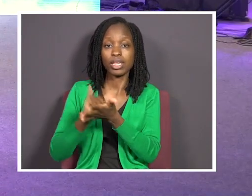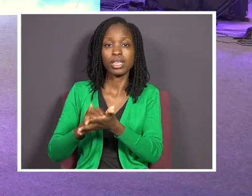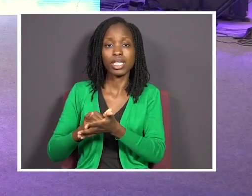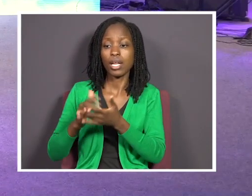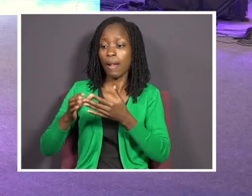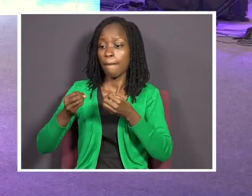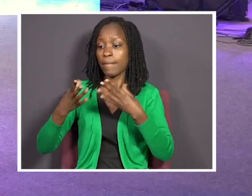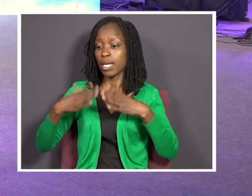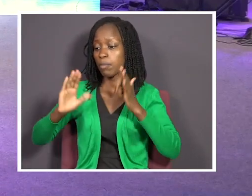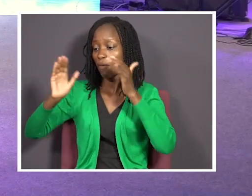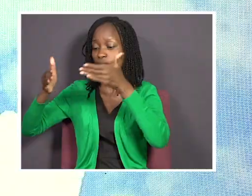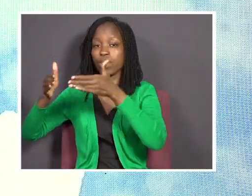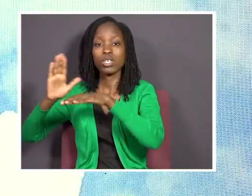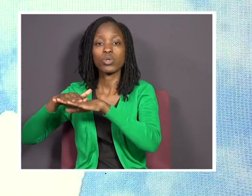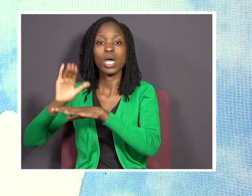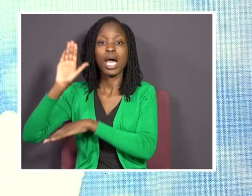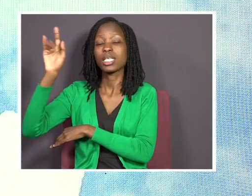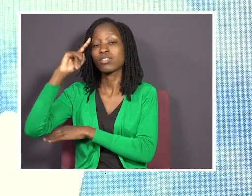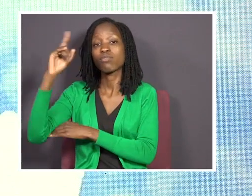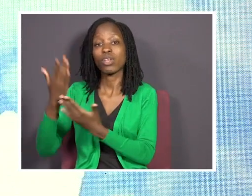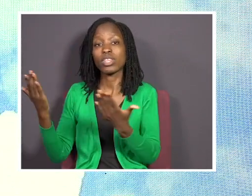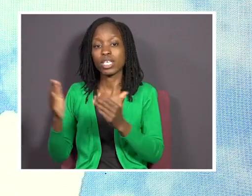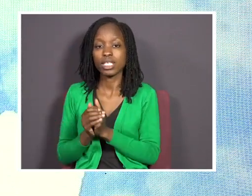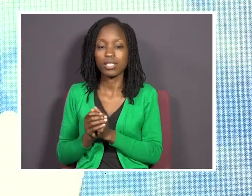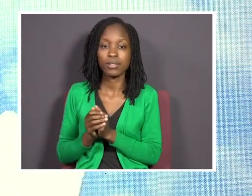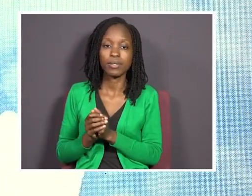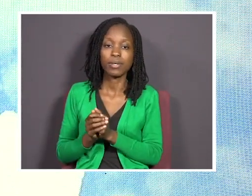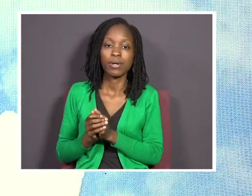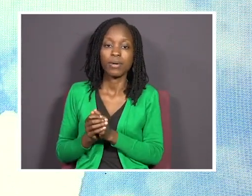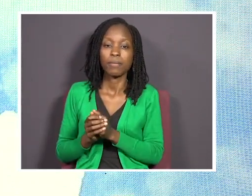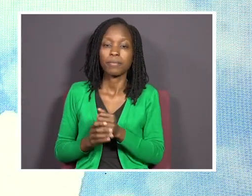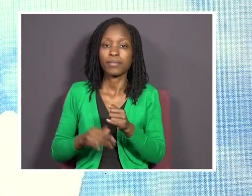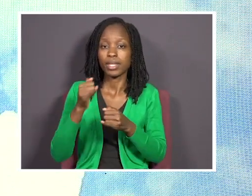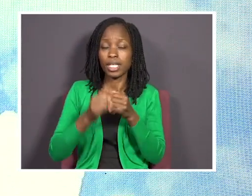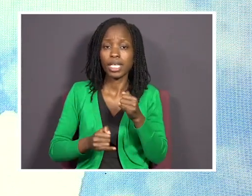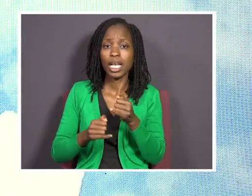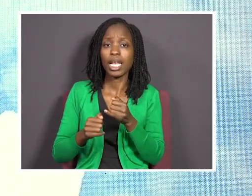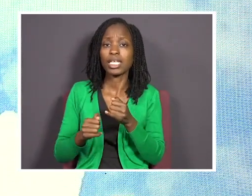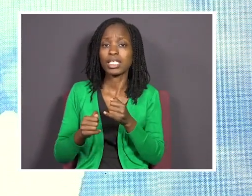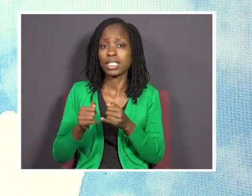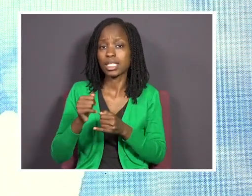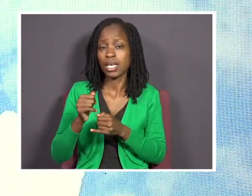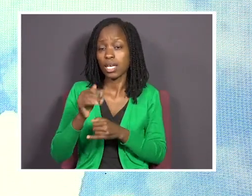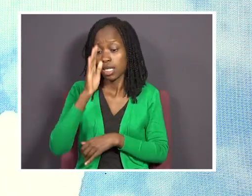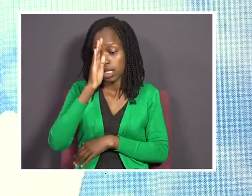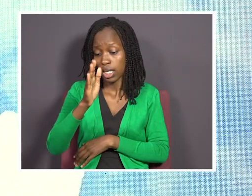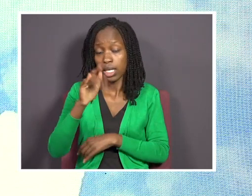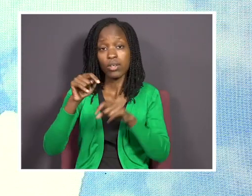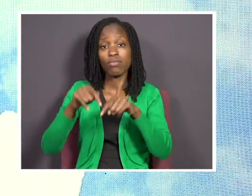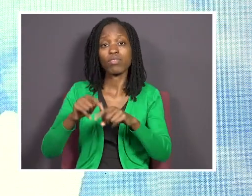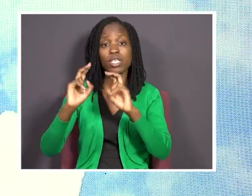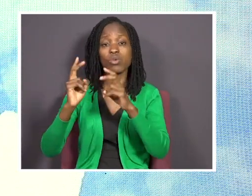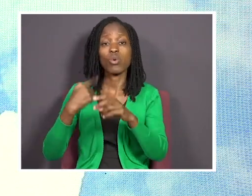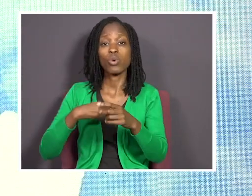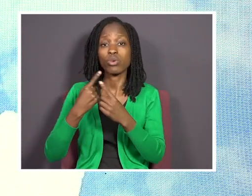to specialize in, asking for things. On the last Friday, I mean Sunday, of this series, we will